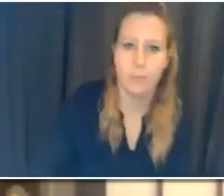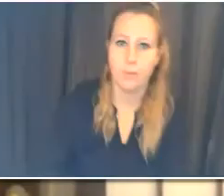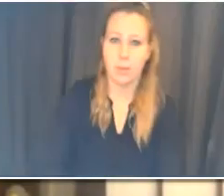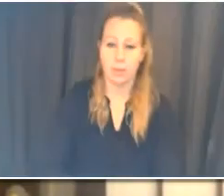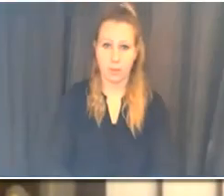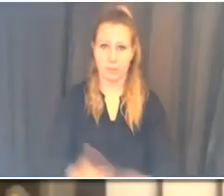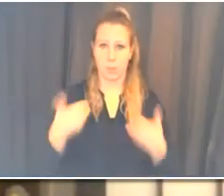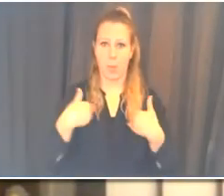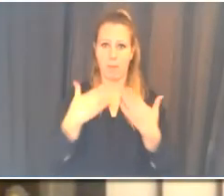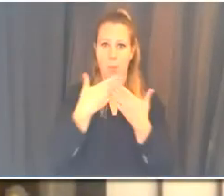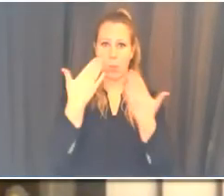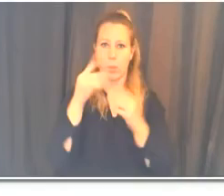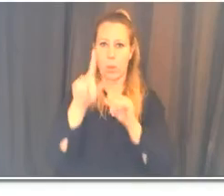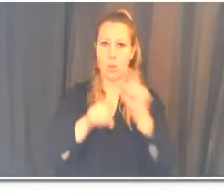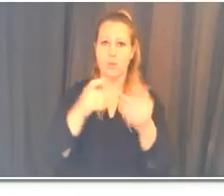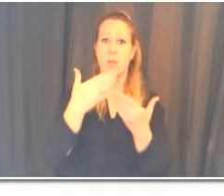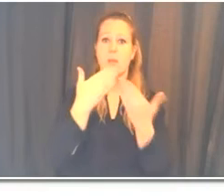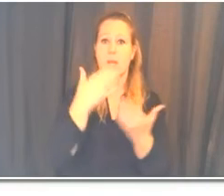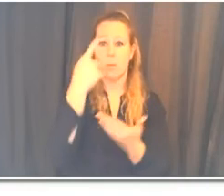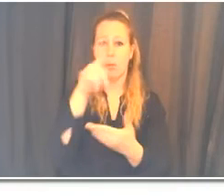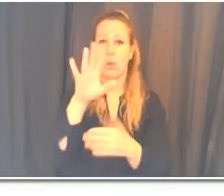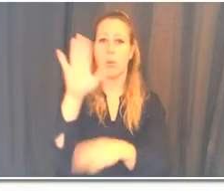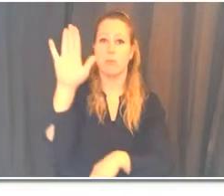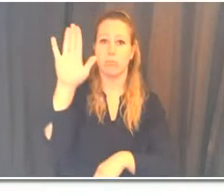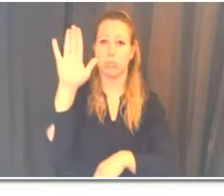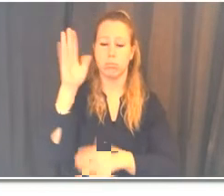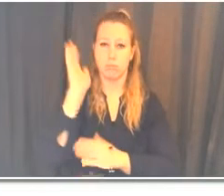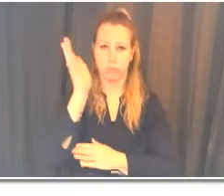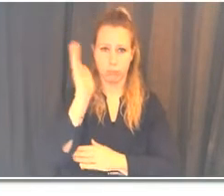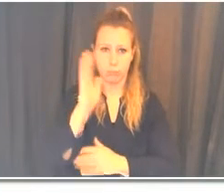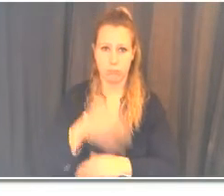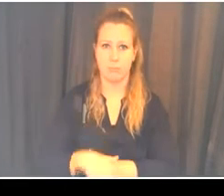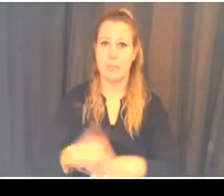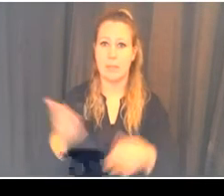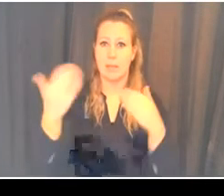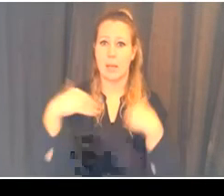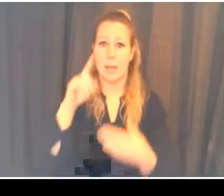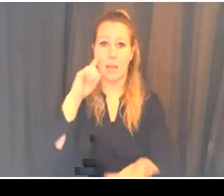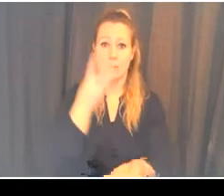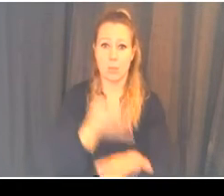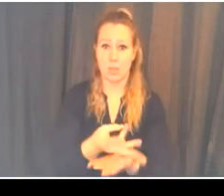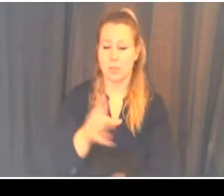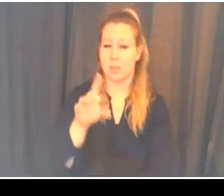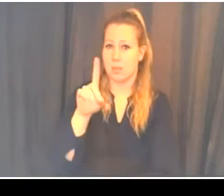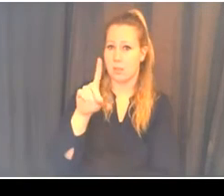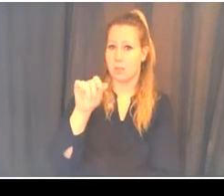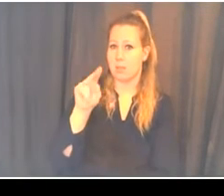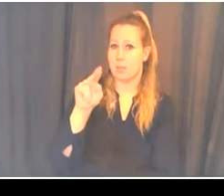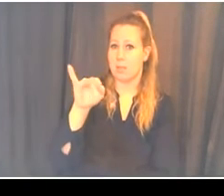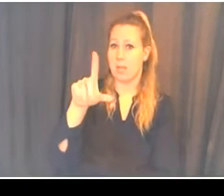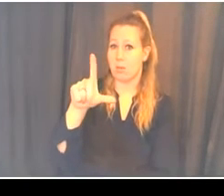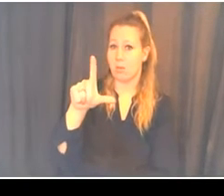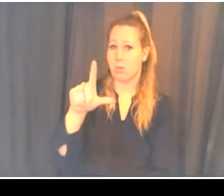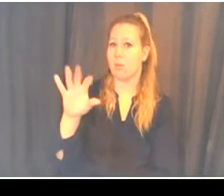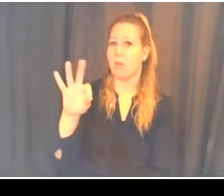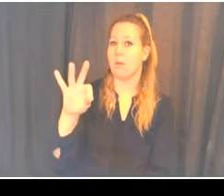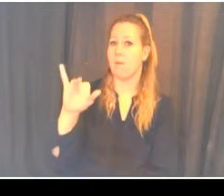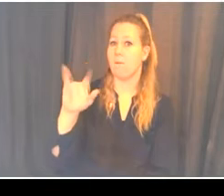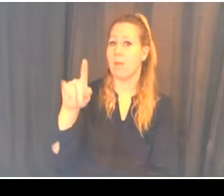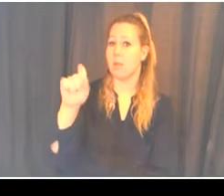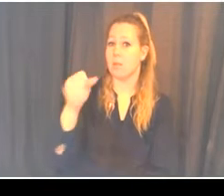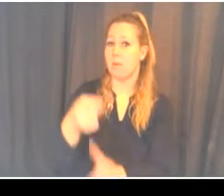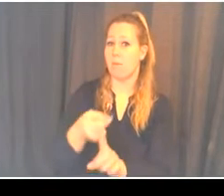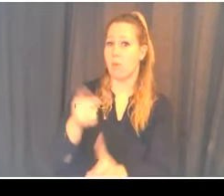the next witness you may begin Daniel good afternoon speaker Johnson council member Rosen Rosenthal and